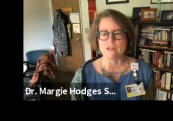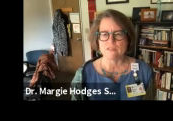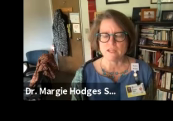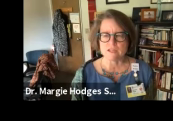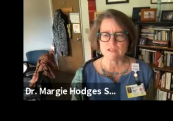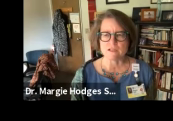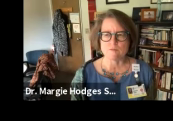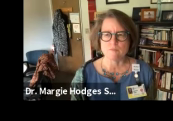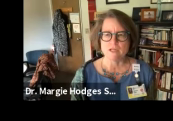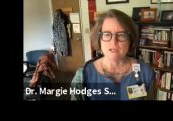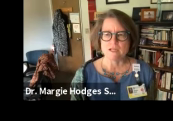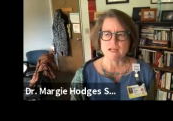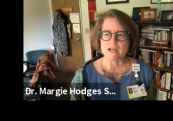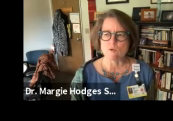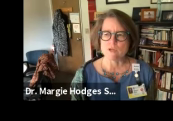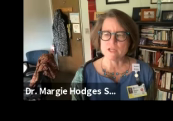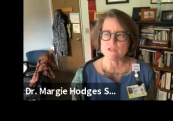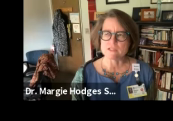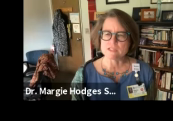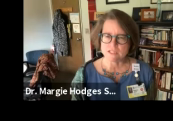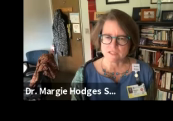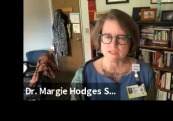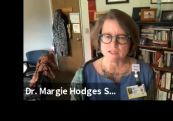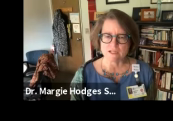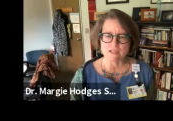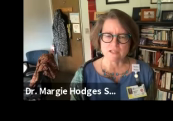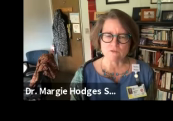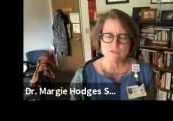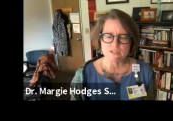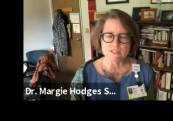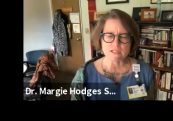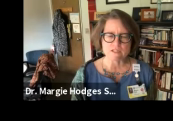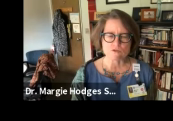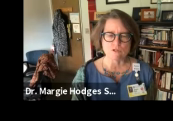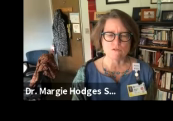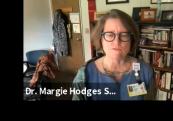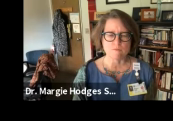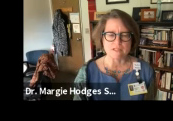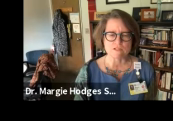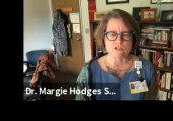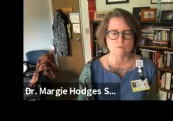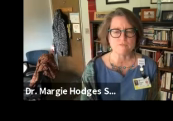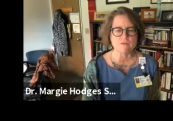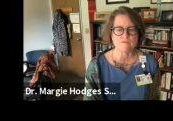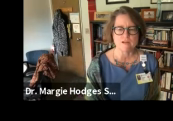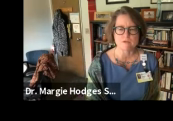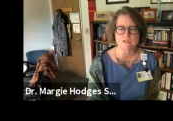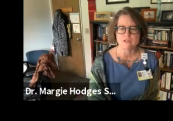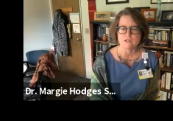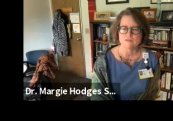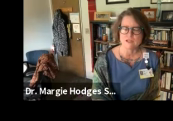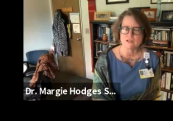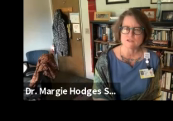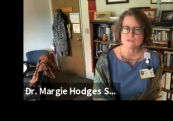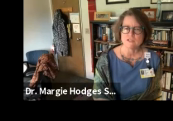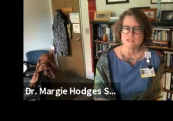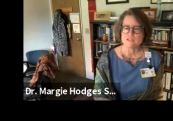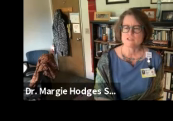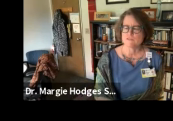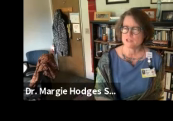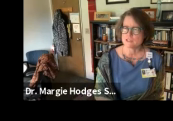we think and how we see. And I really like this quote from Nancy Sherman from The Fabric of